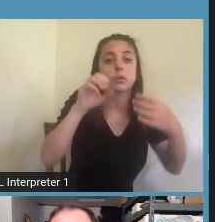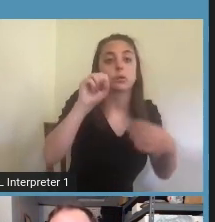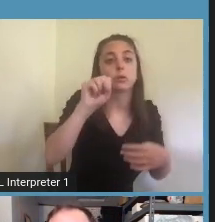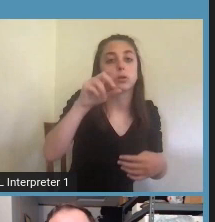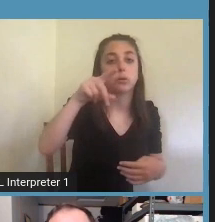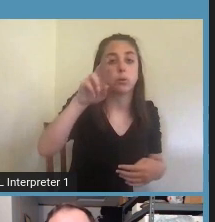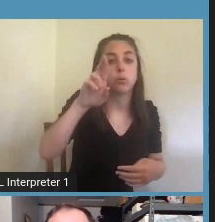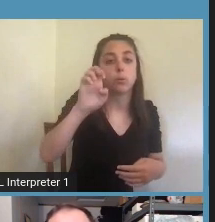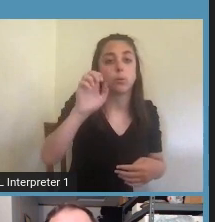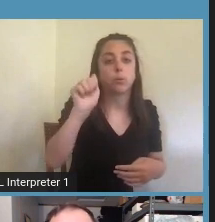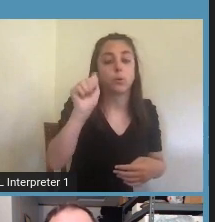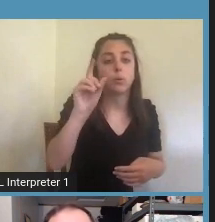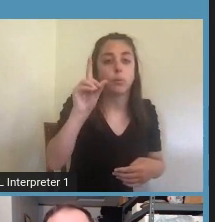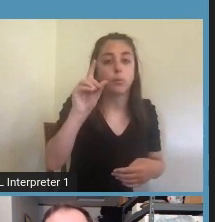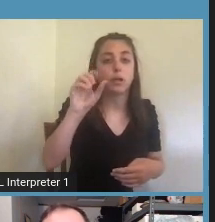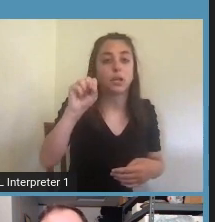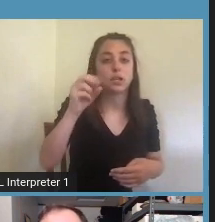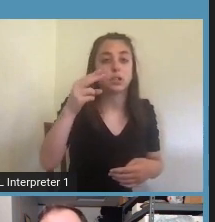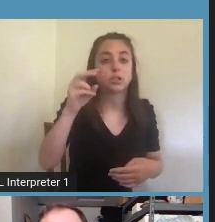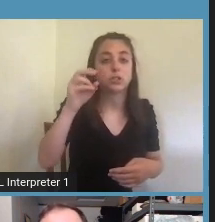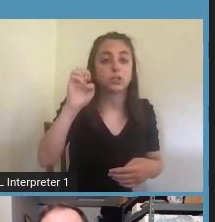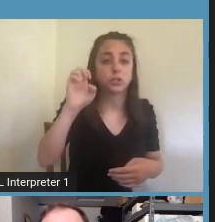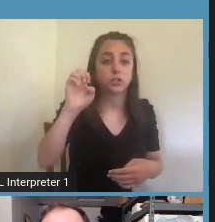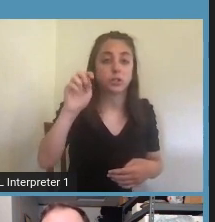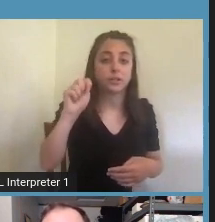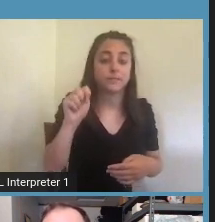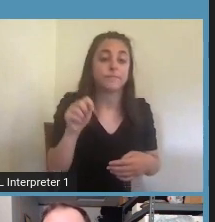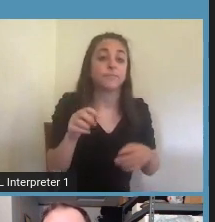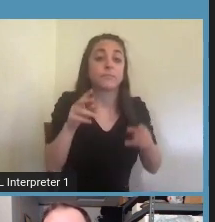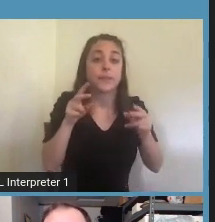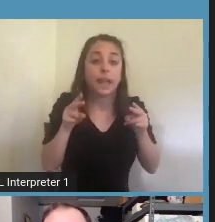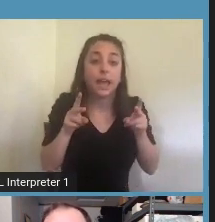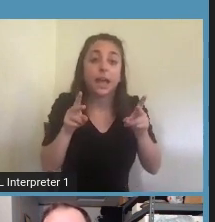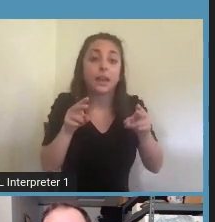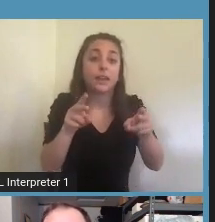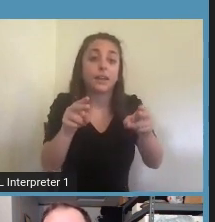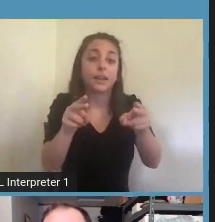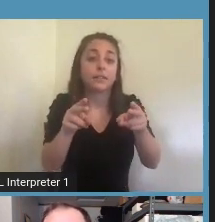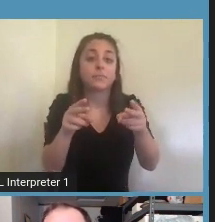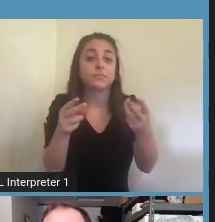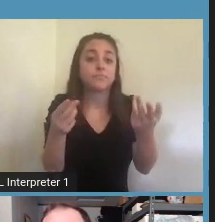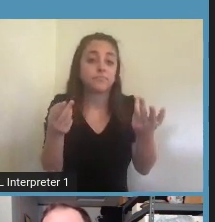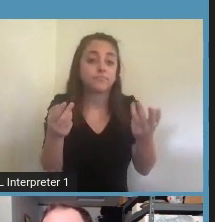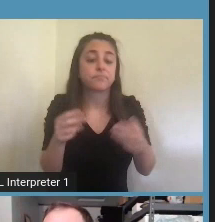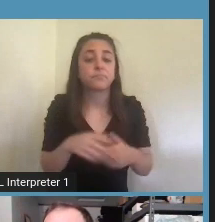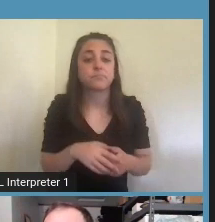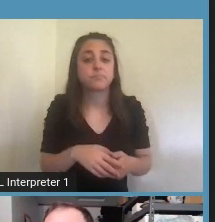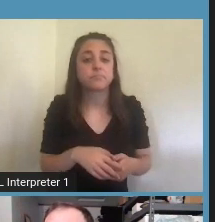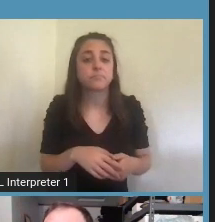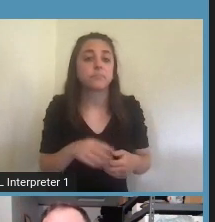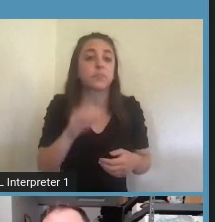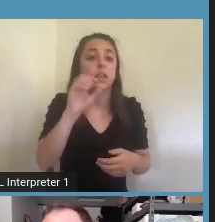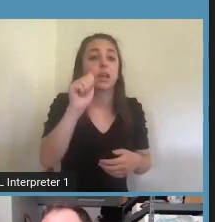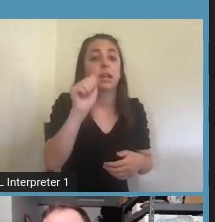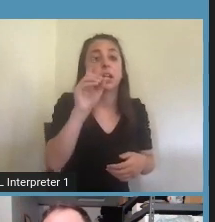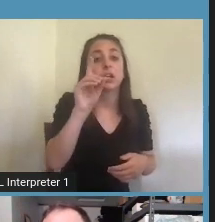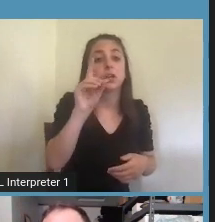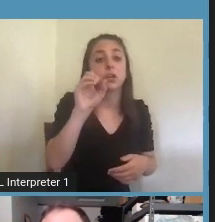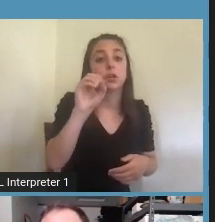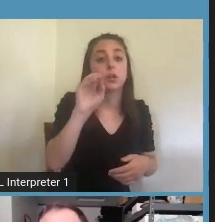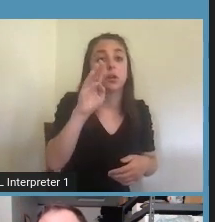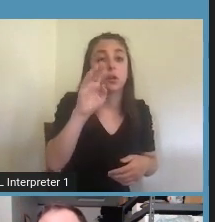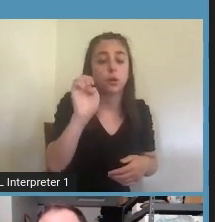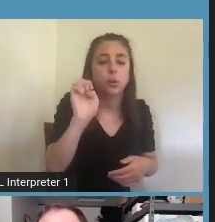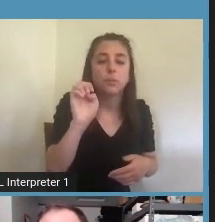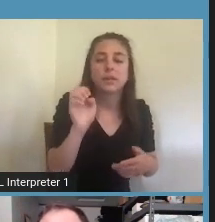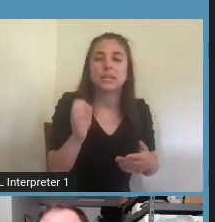Okay, so video editing, you really can spend a lot of money. Adobe Creative Suite, I'm not sure how much it